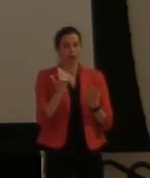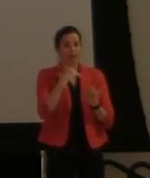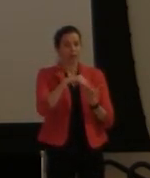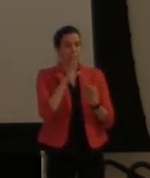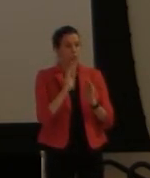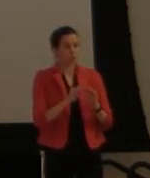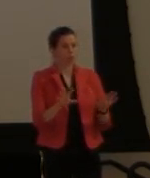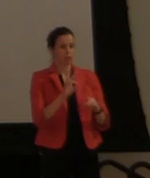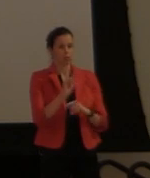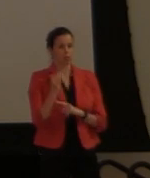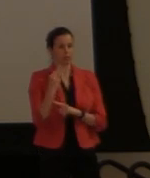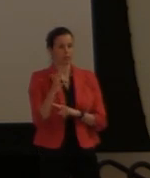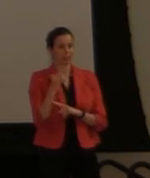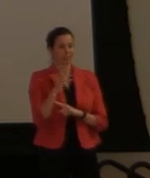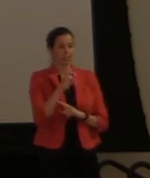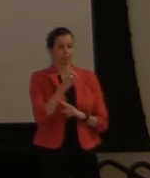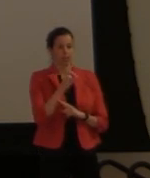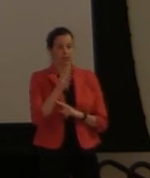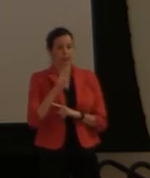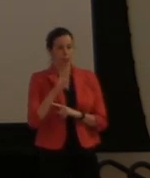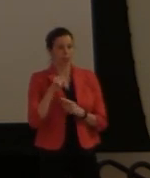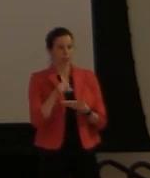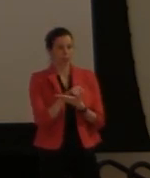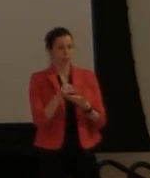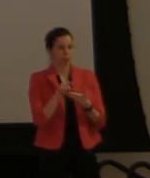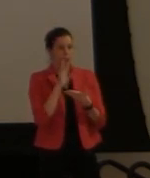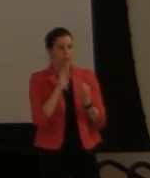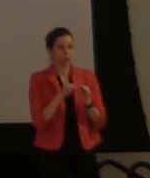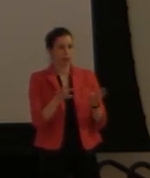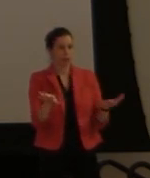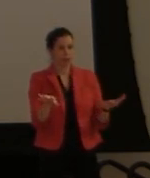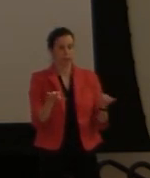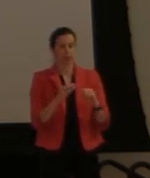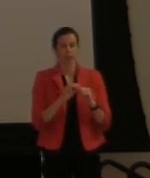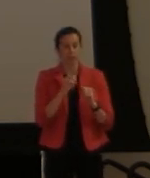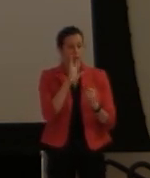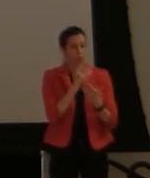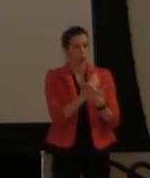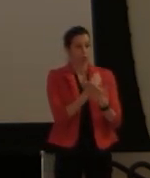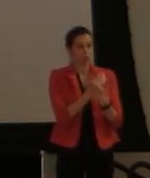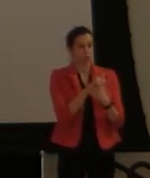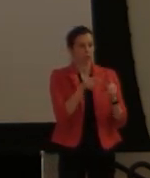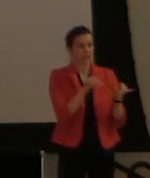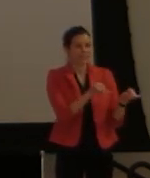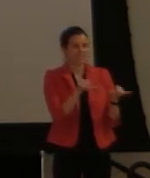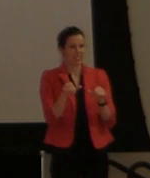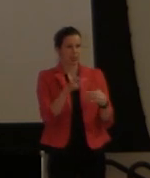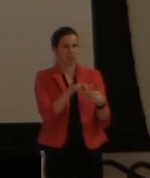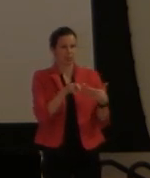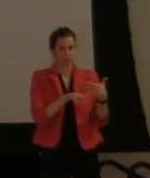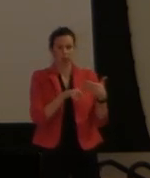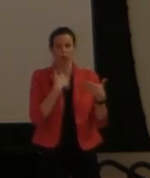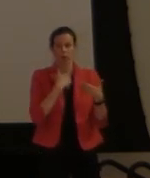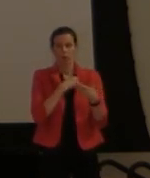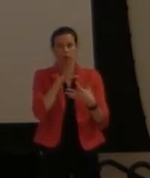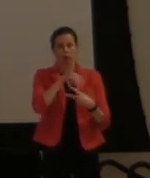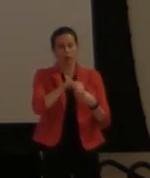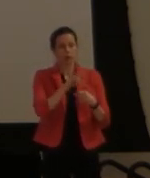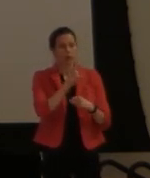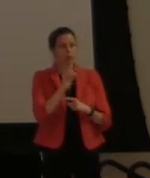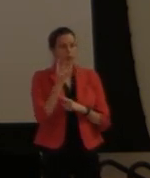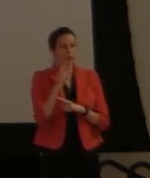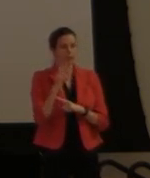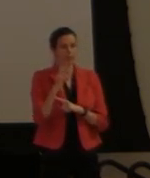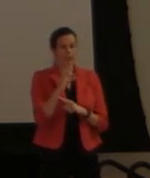our 2019 dashboard this week with some new but same results, we included in the